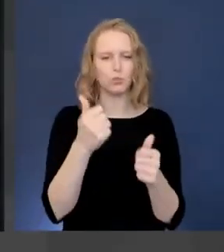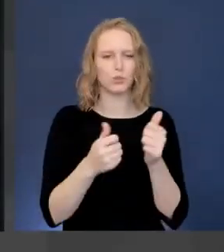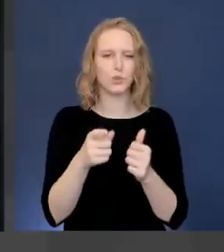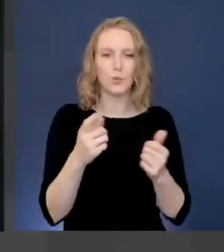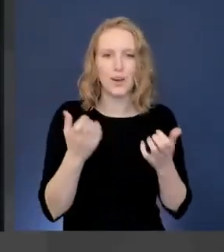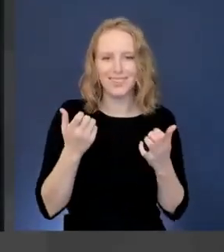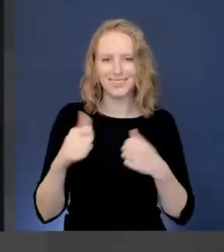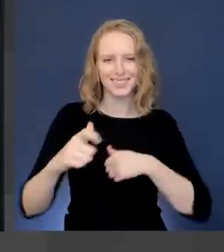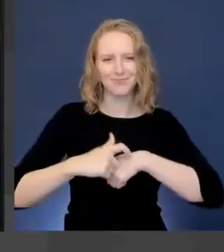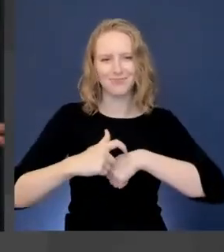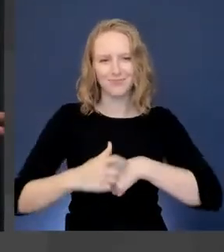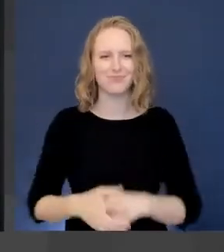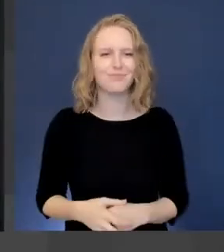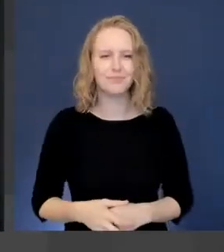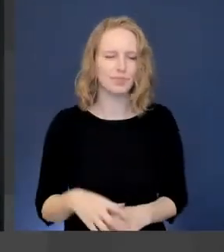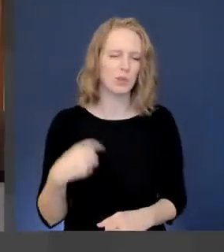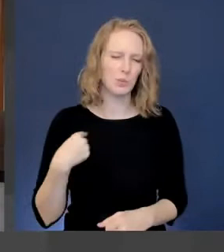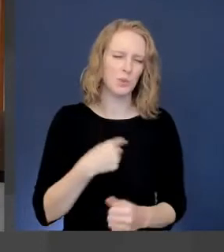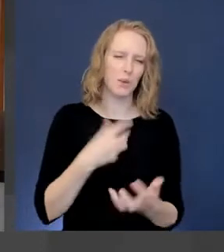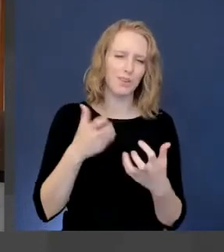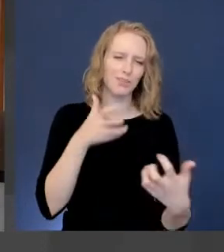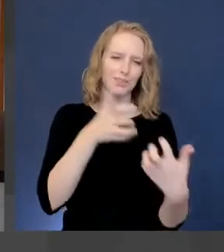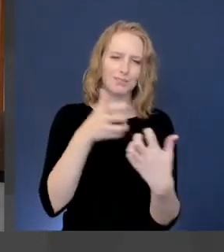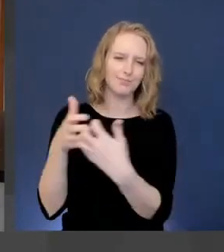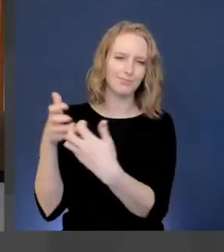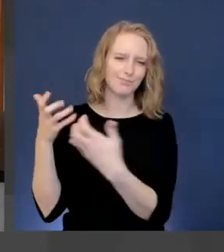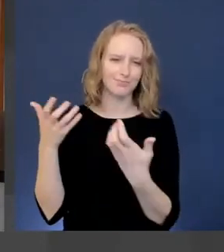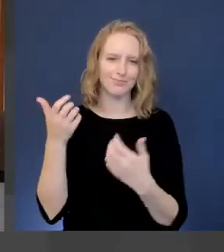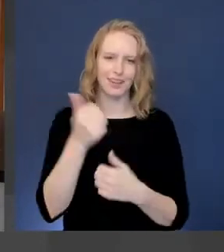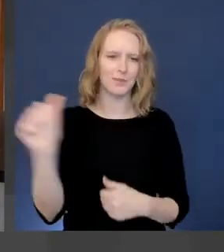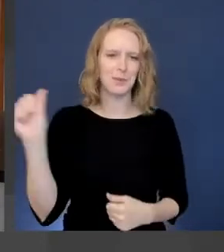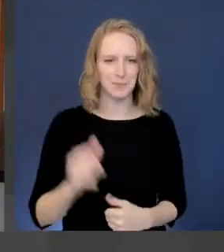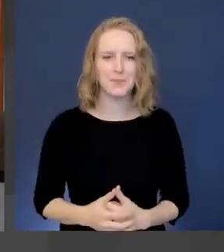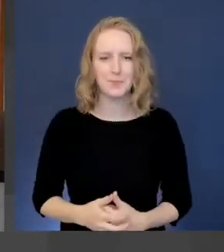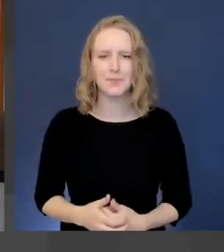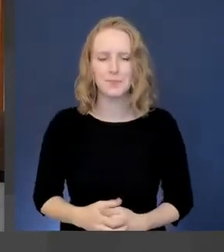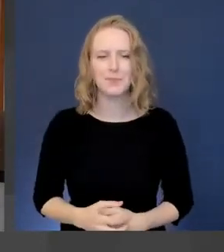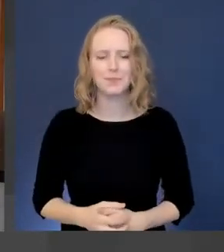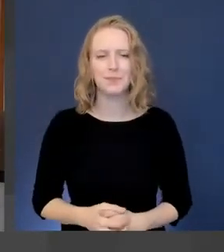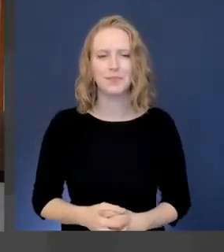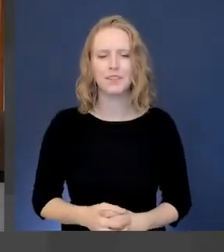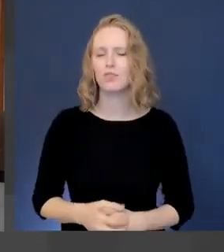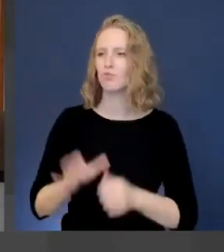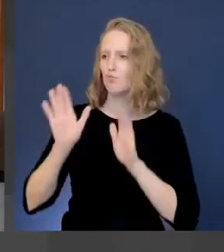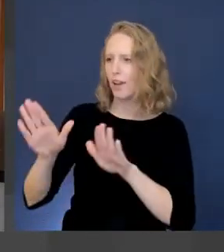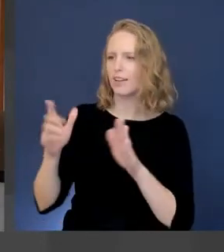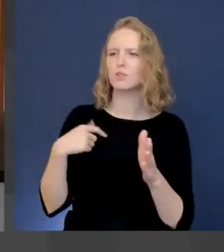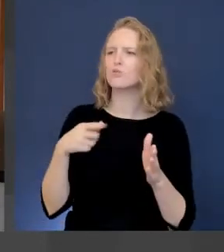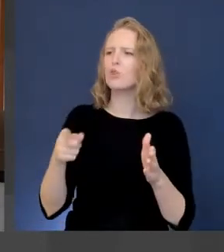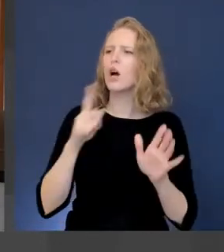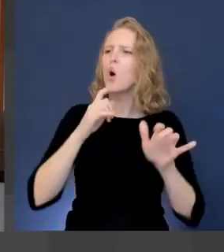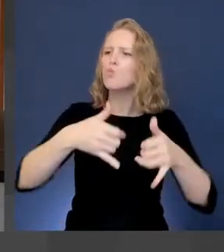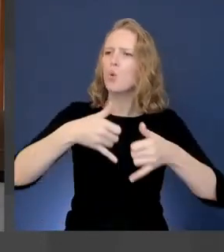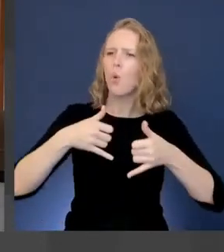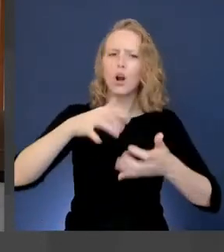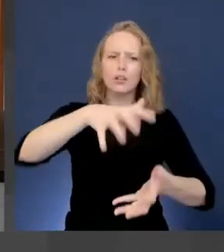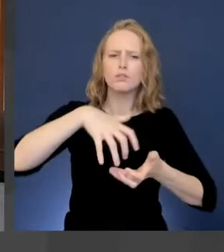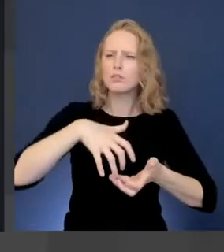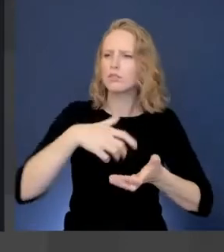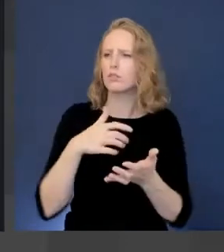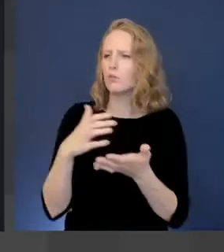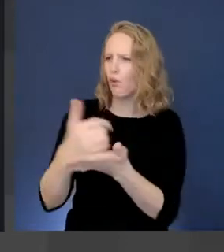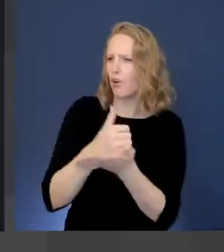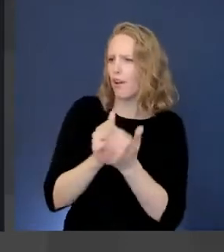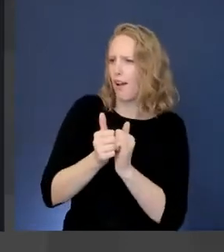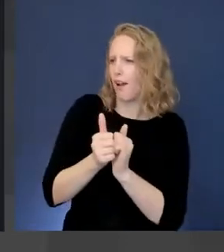yeah, we wanted to cater everyone. That's great. So how do you earn rewards? Right. You will be